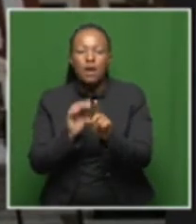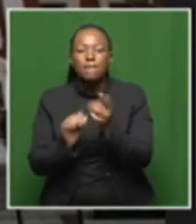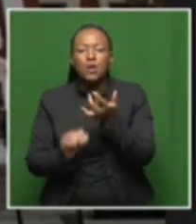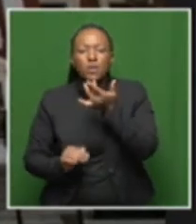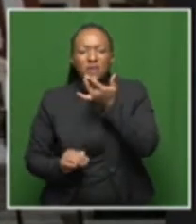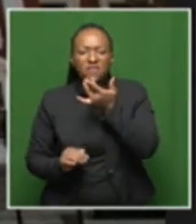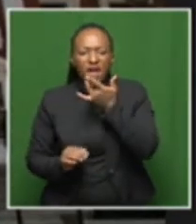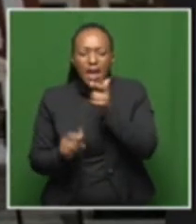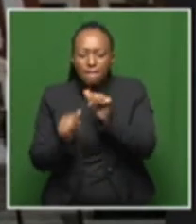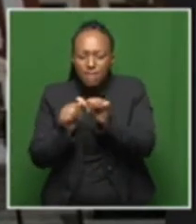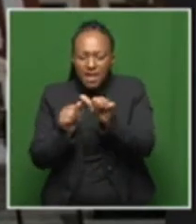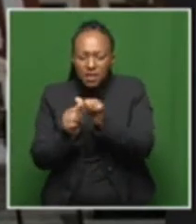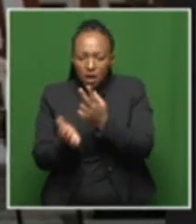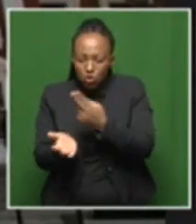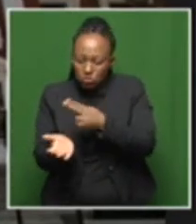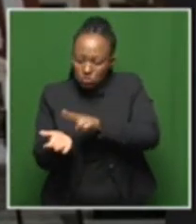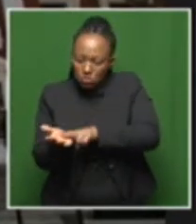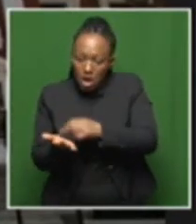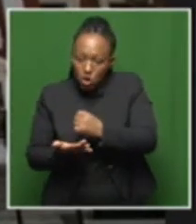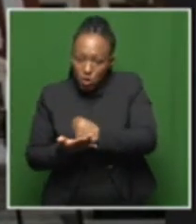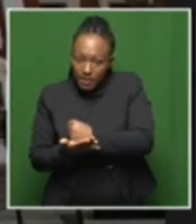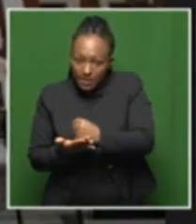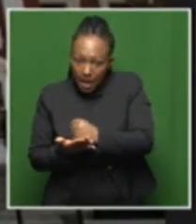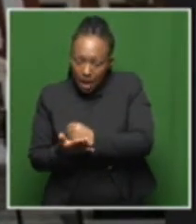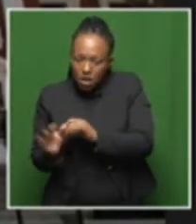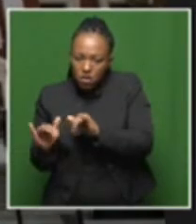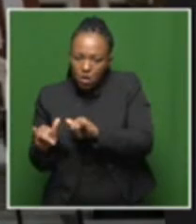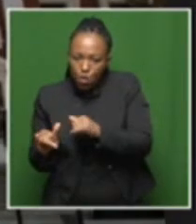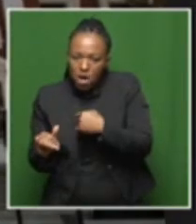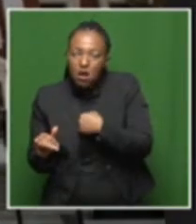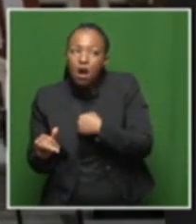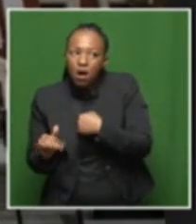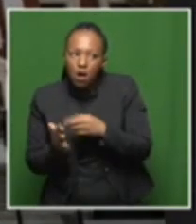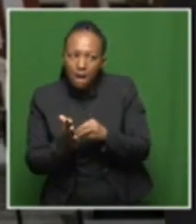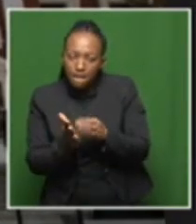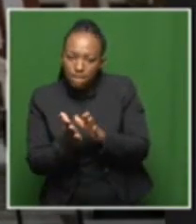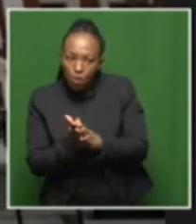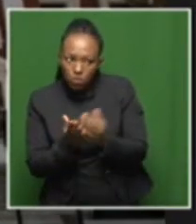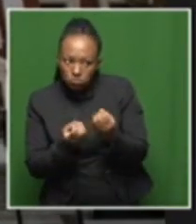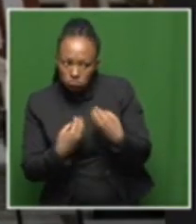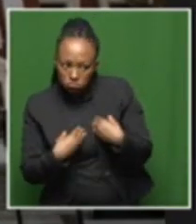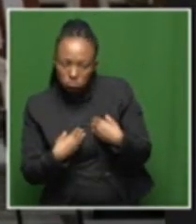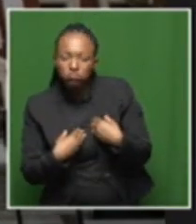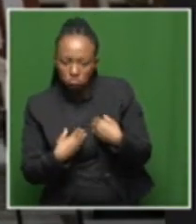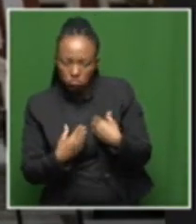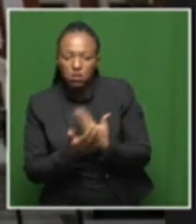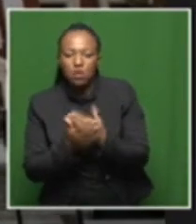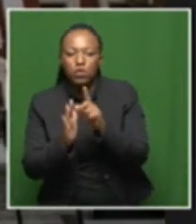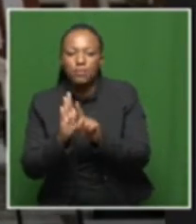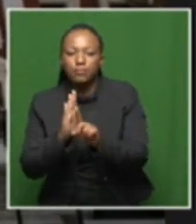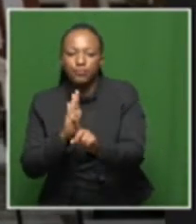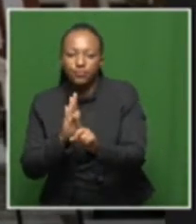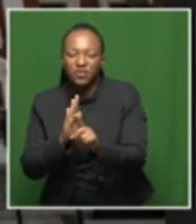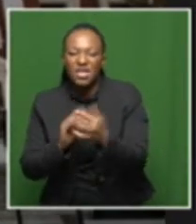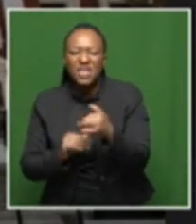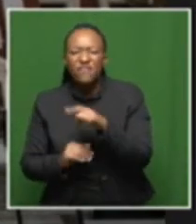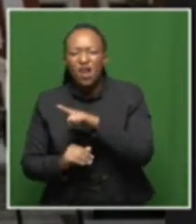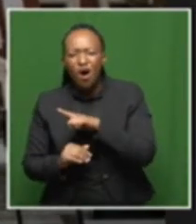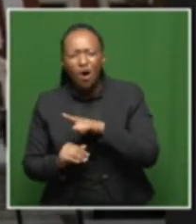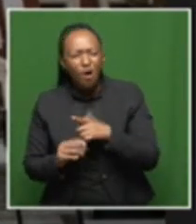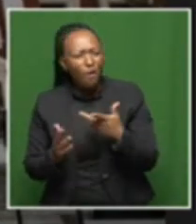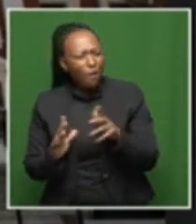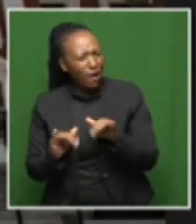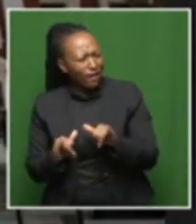that people do register and wait for the bookings. But if you are registered and it takes too long, you